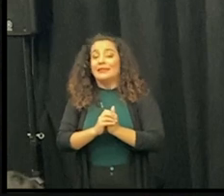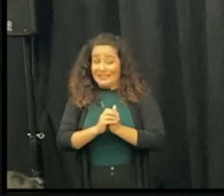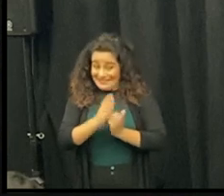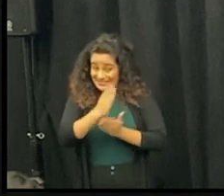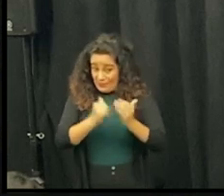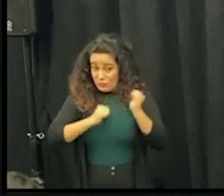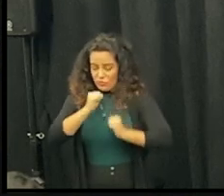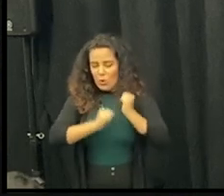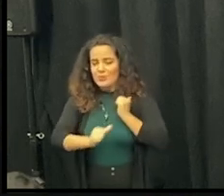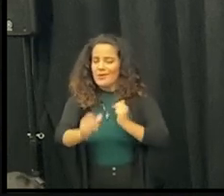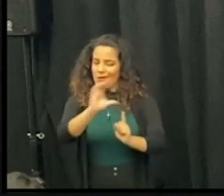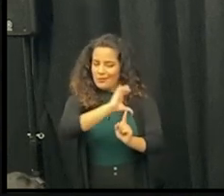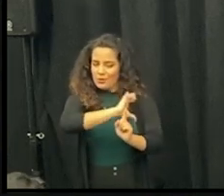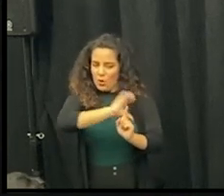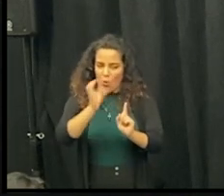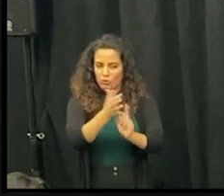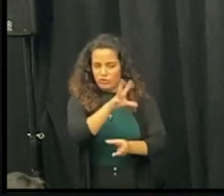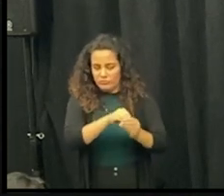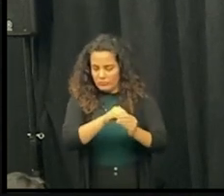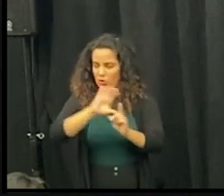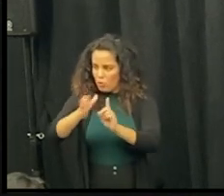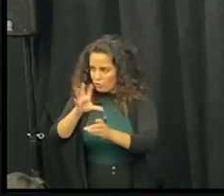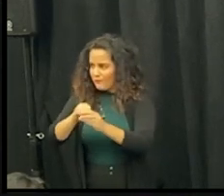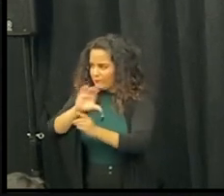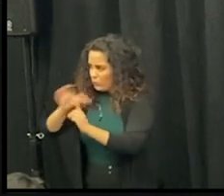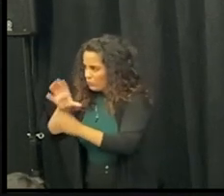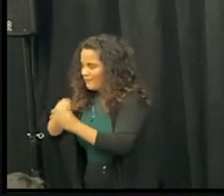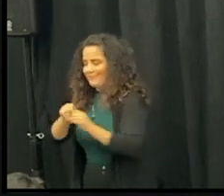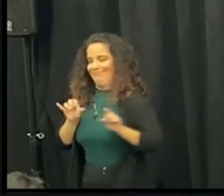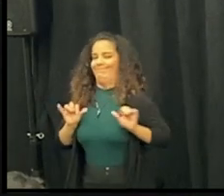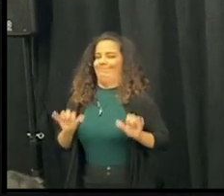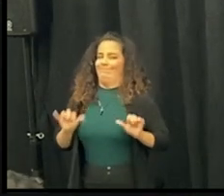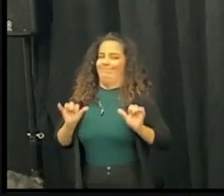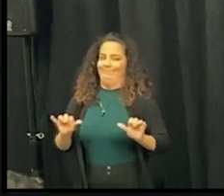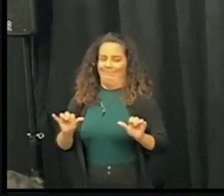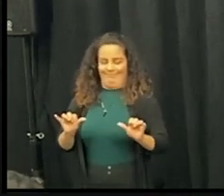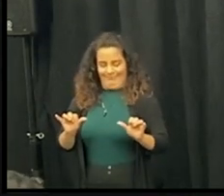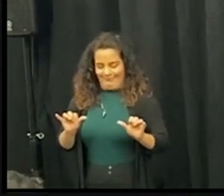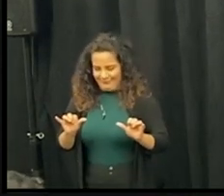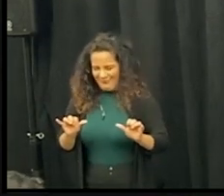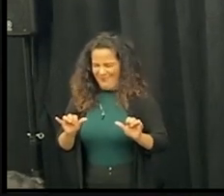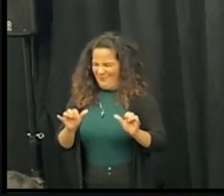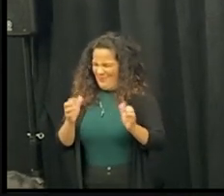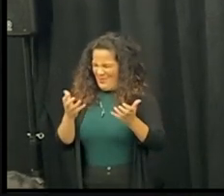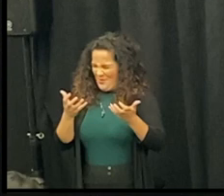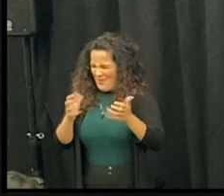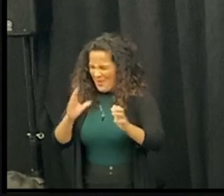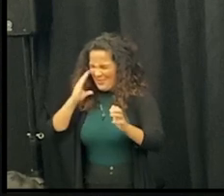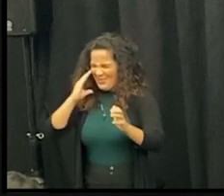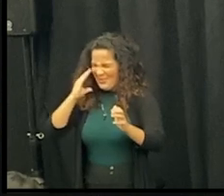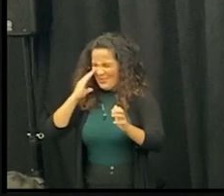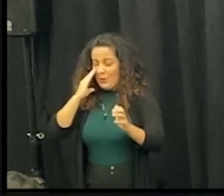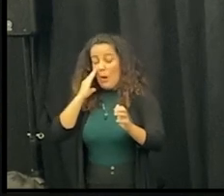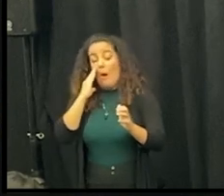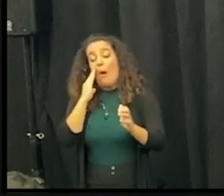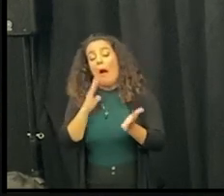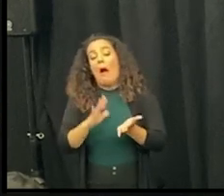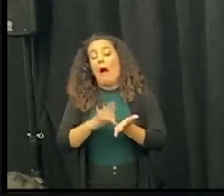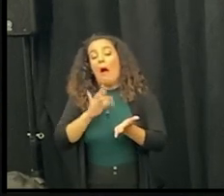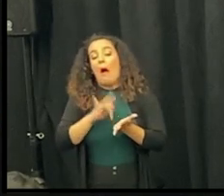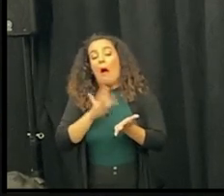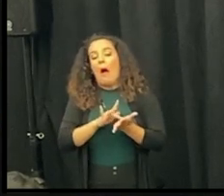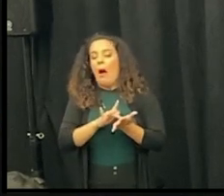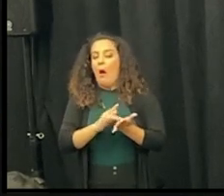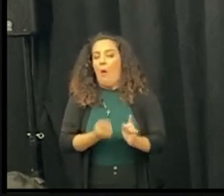shows, and, you know, if we're just really not wanting to do stereotypical or, you know, tokenizing sort